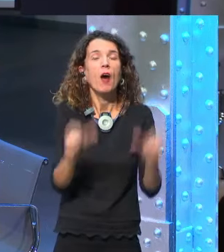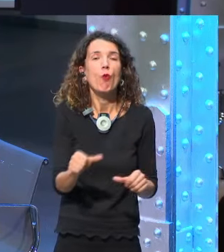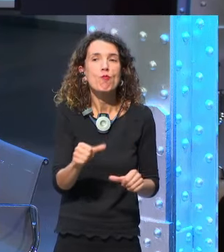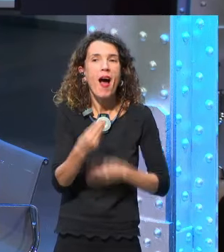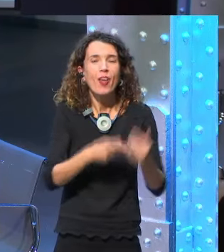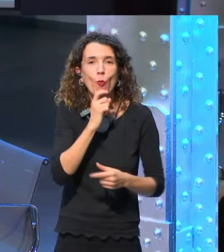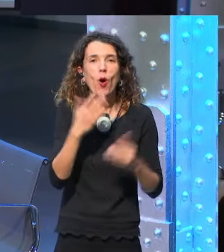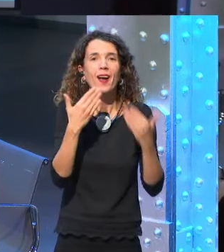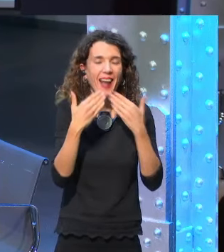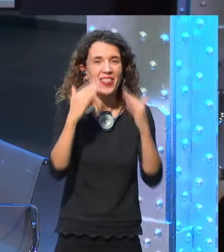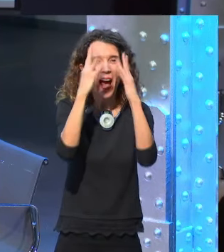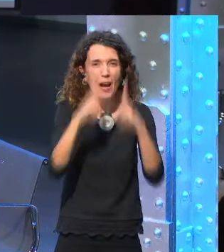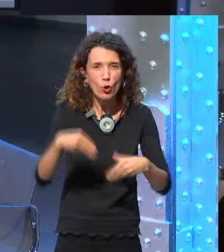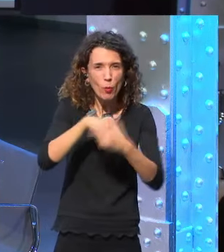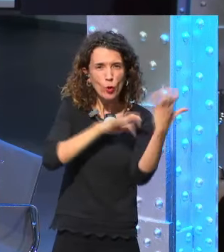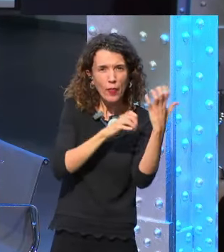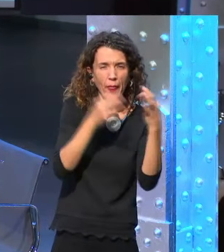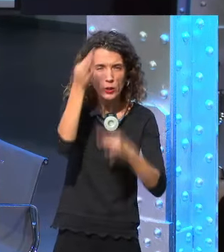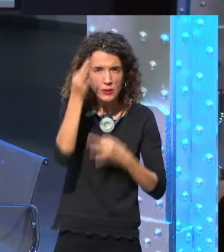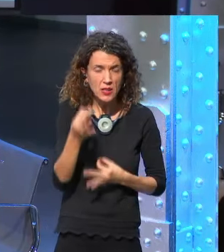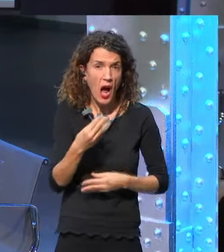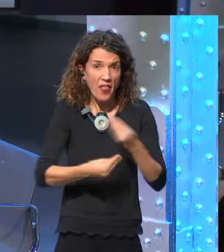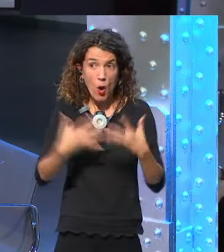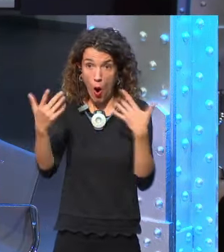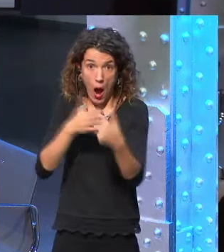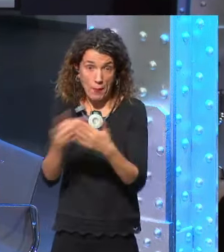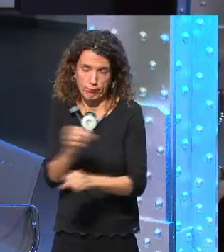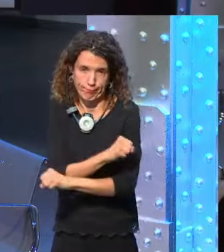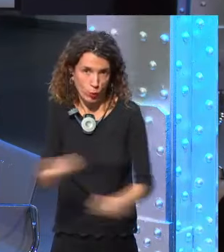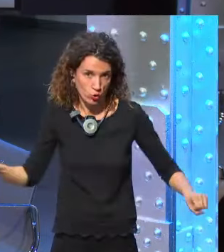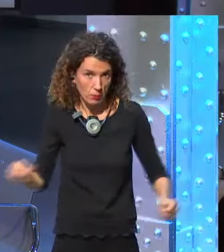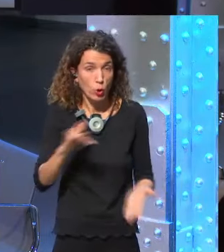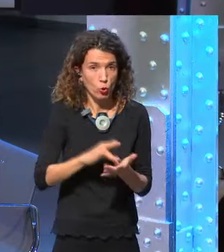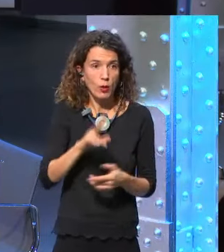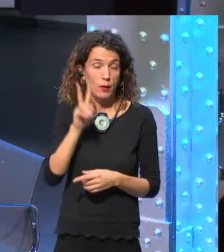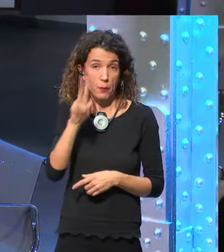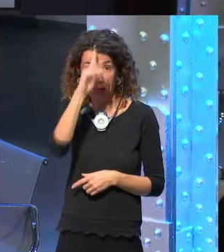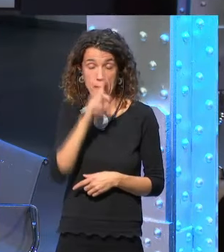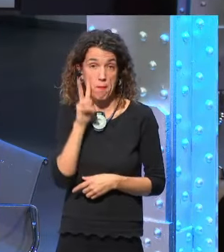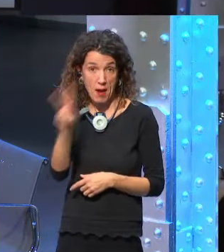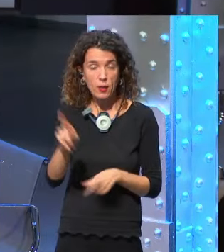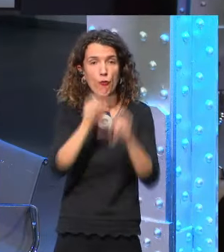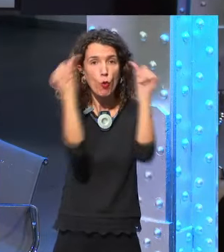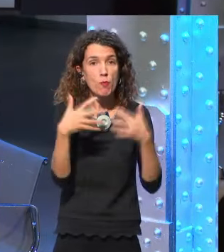hand. So this is how it looks like. And this is how the roof is produced. It's the